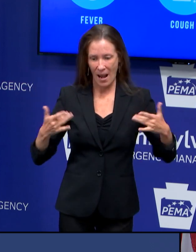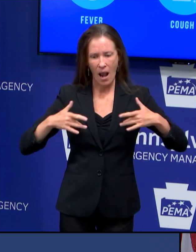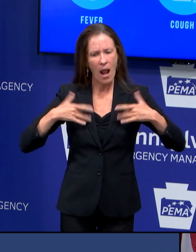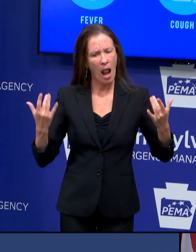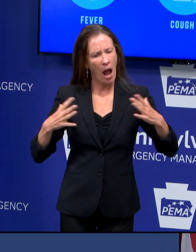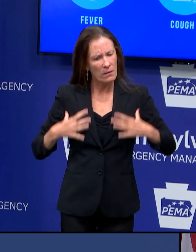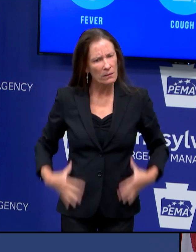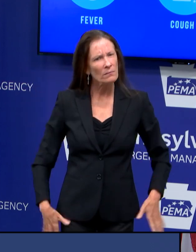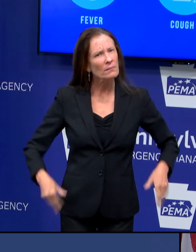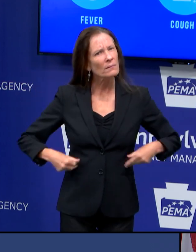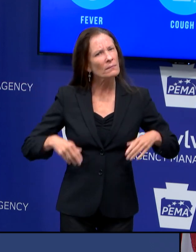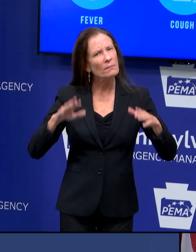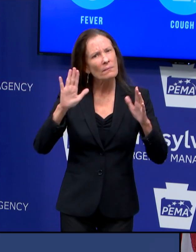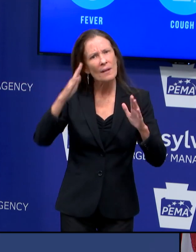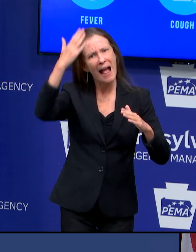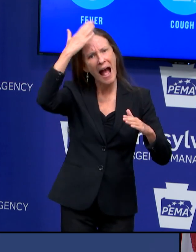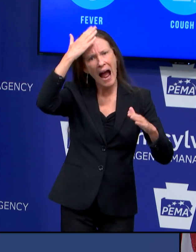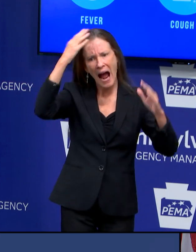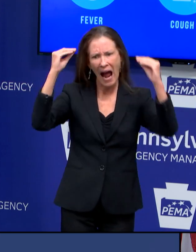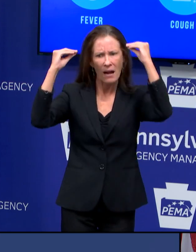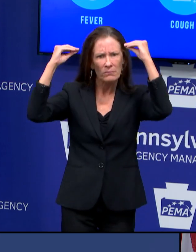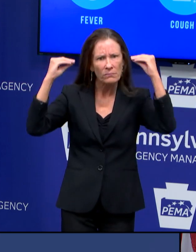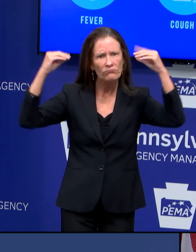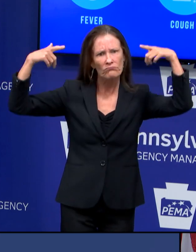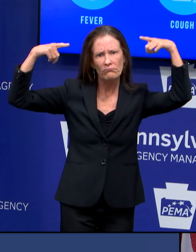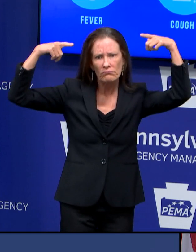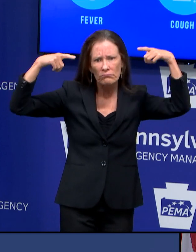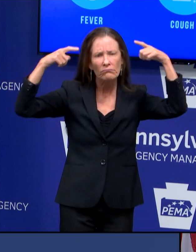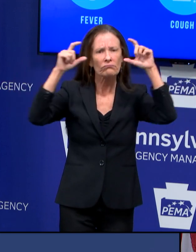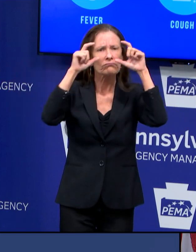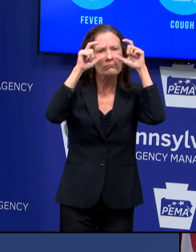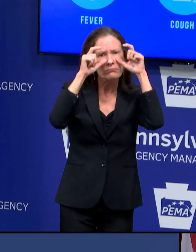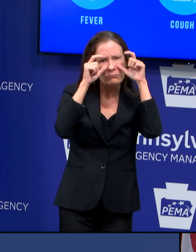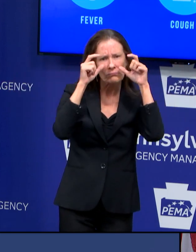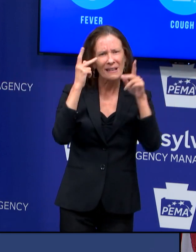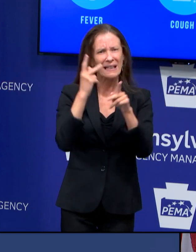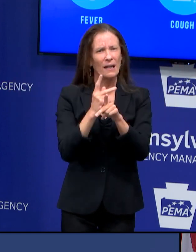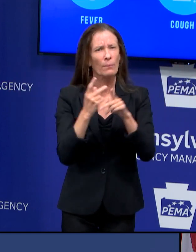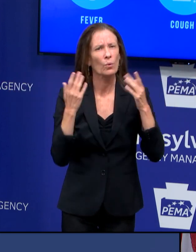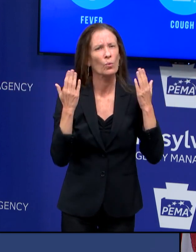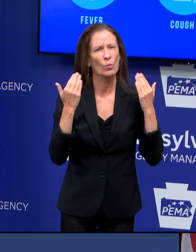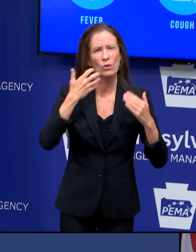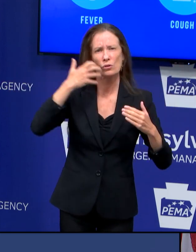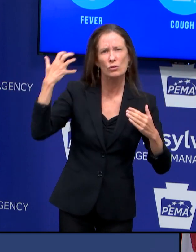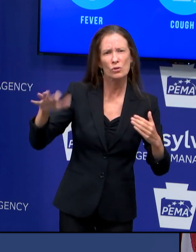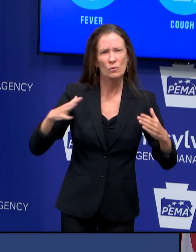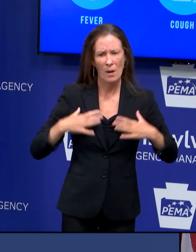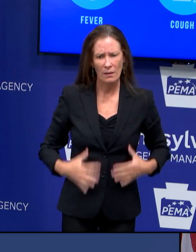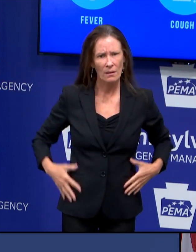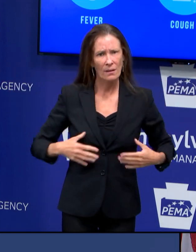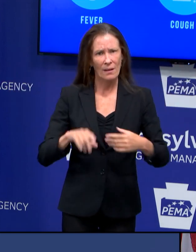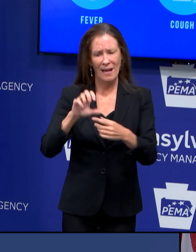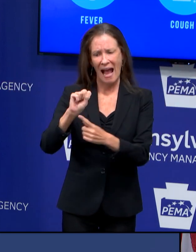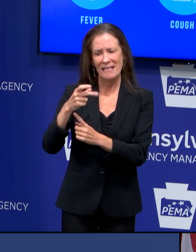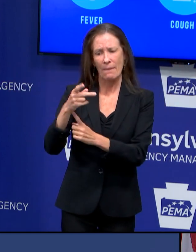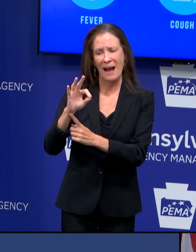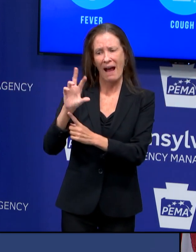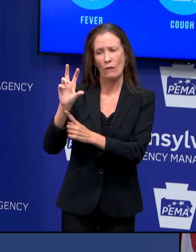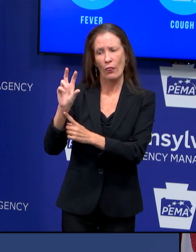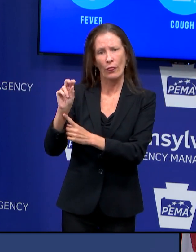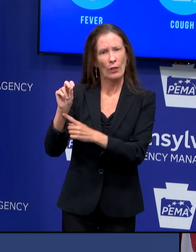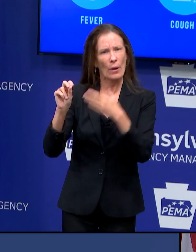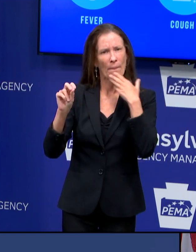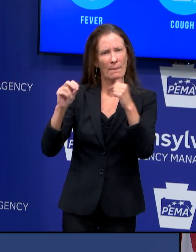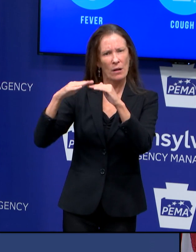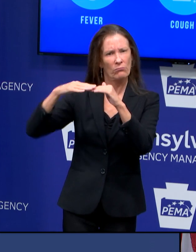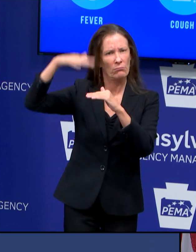a hat or visor, sunglasses, and utilize SPF 30 or higher sunscreen. It is also critical to stay